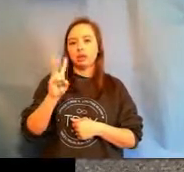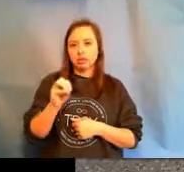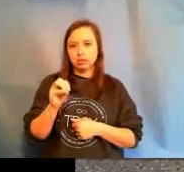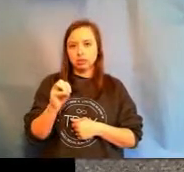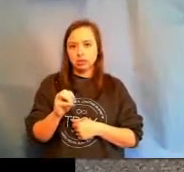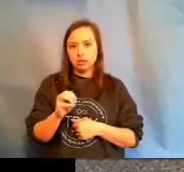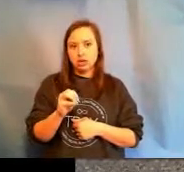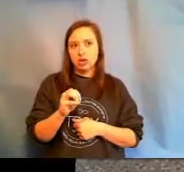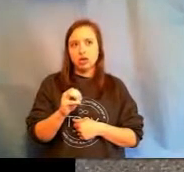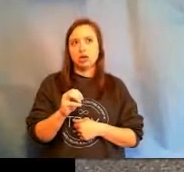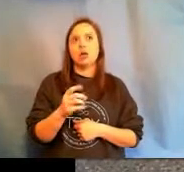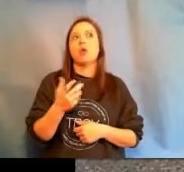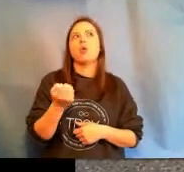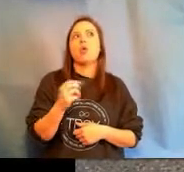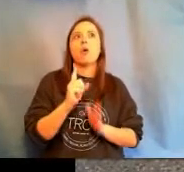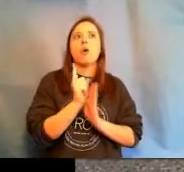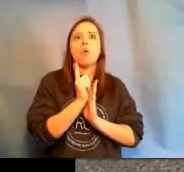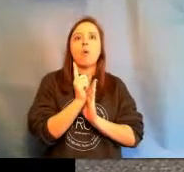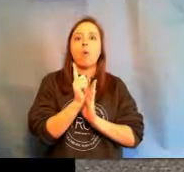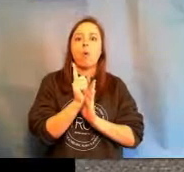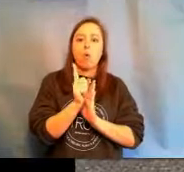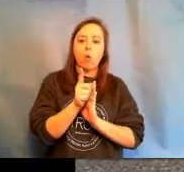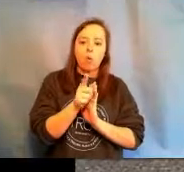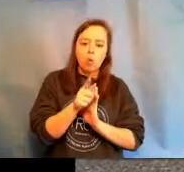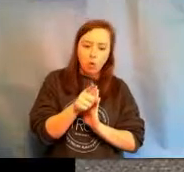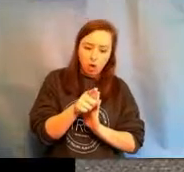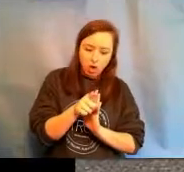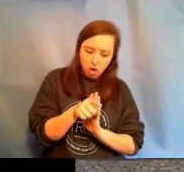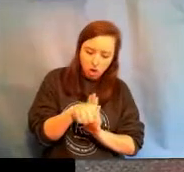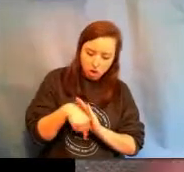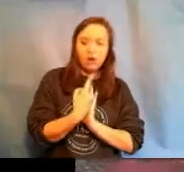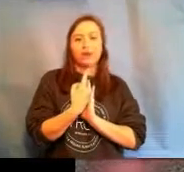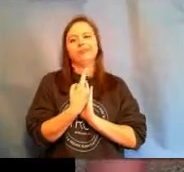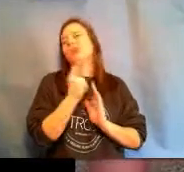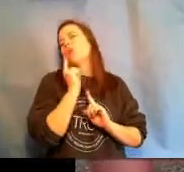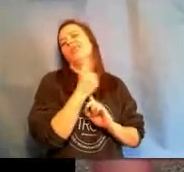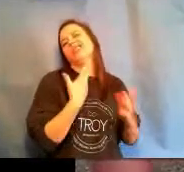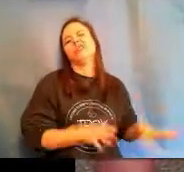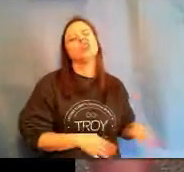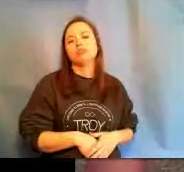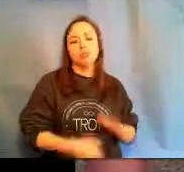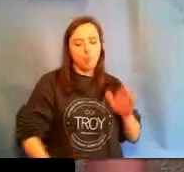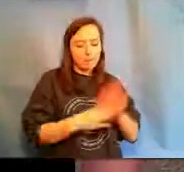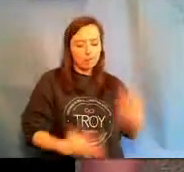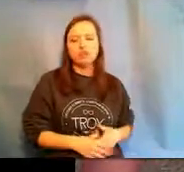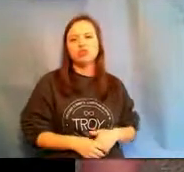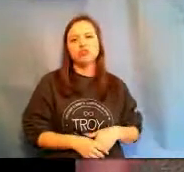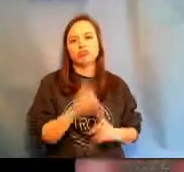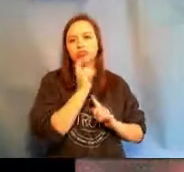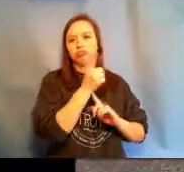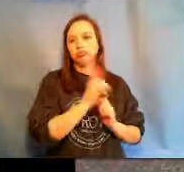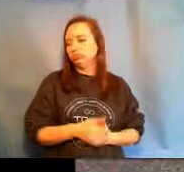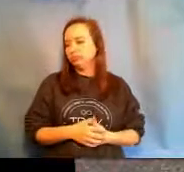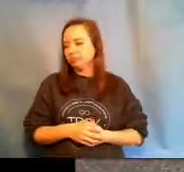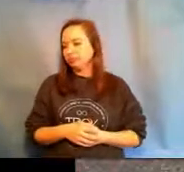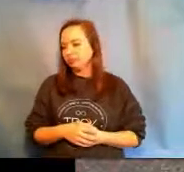count to 60 times. Yeah, I would say a second. It's pretty fast to kick a ball.